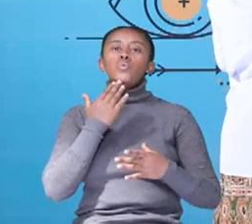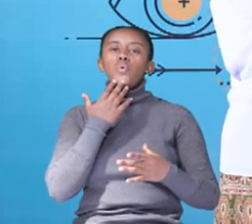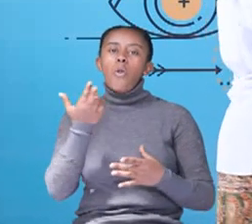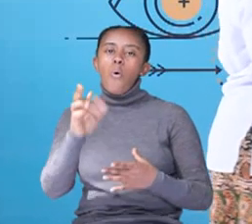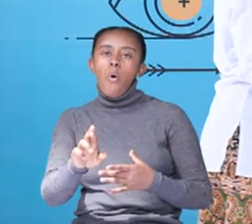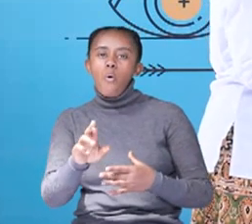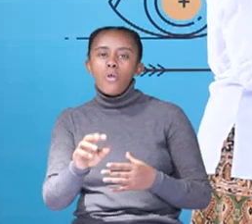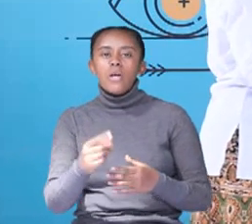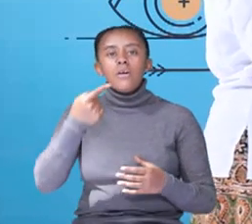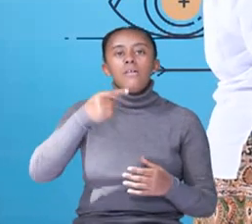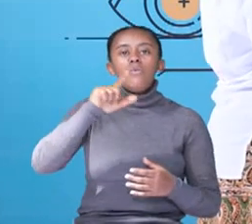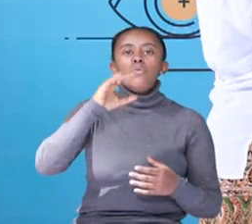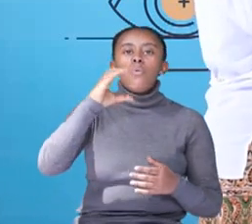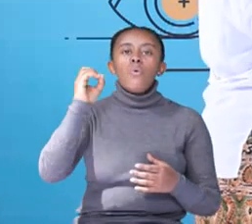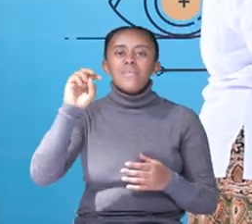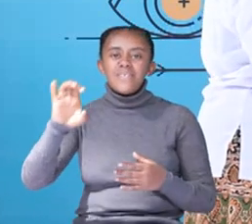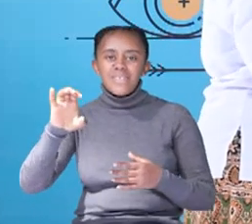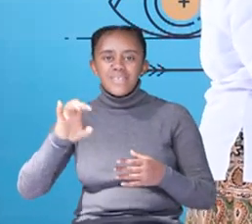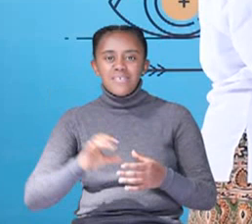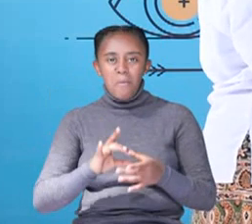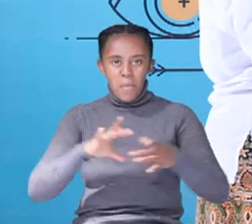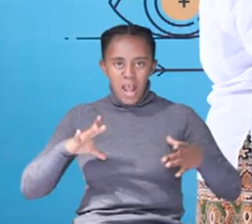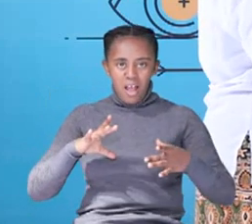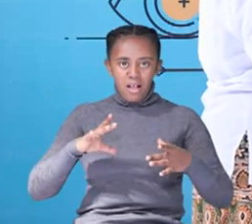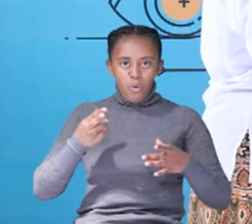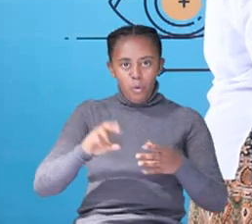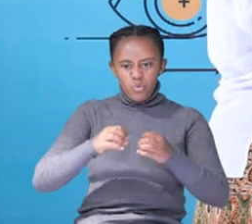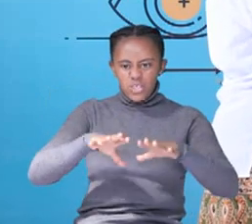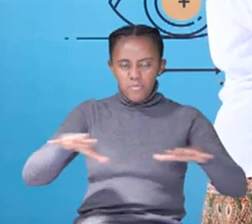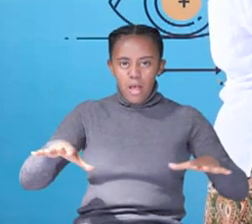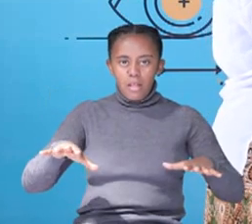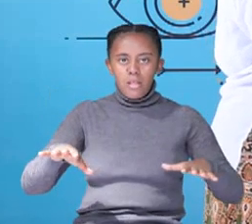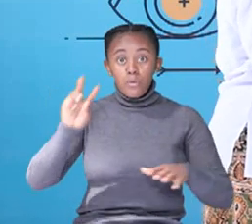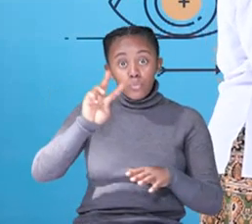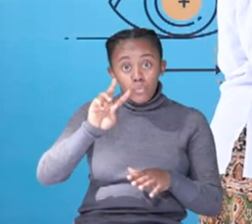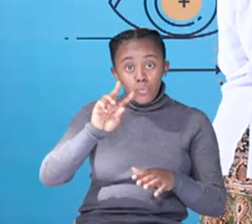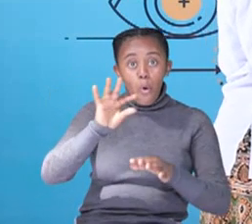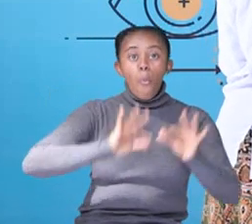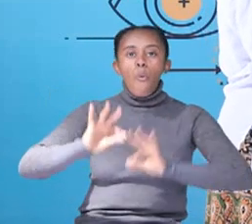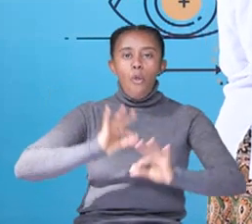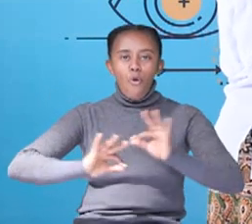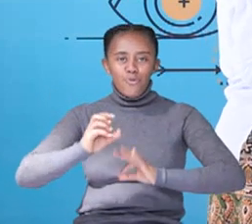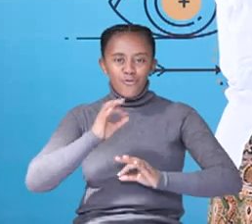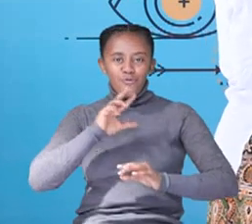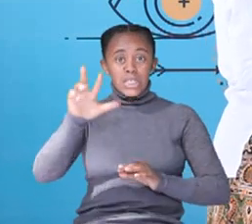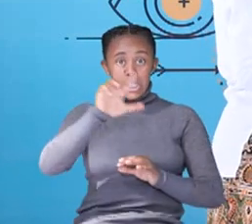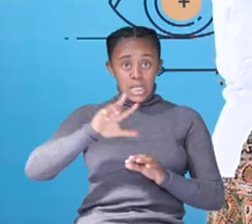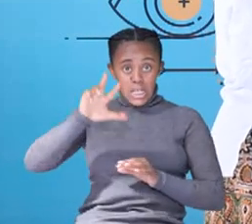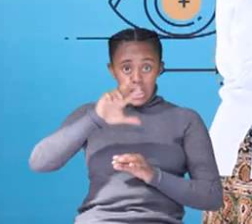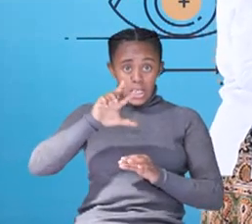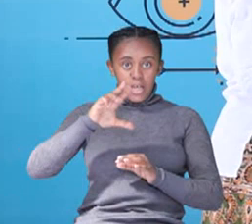or glucose in our case, will break down, or it will split into 2 molecules of a